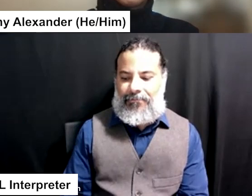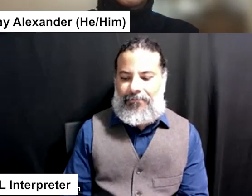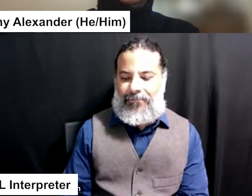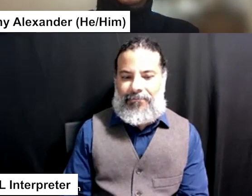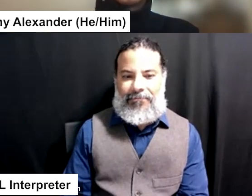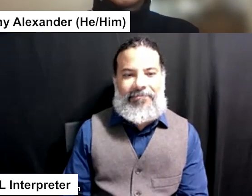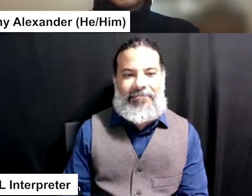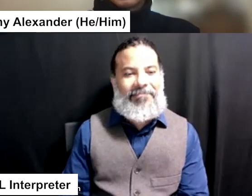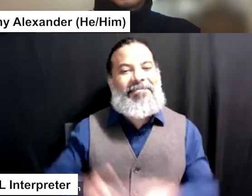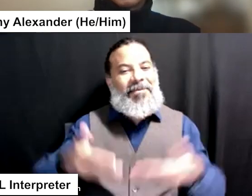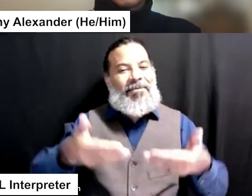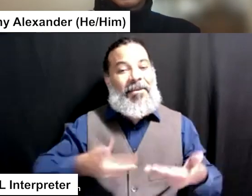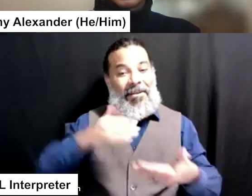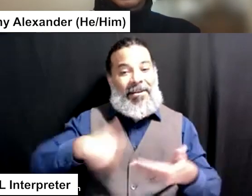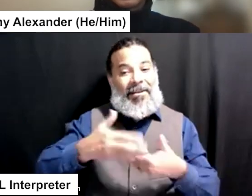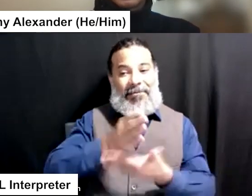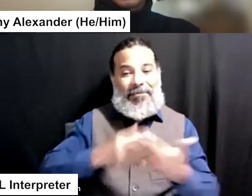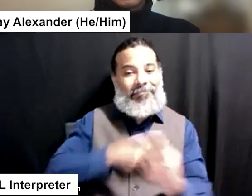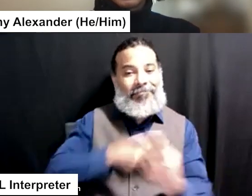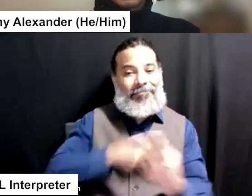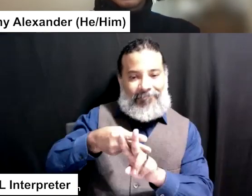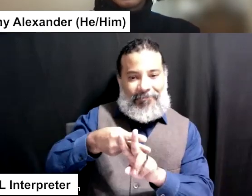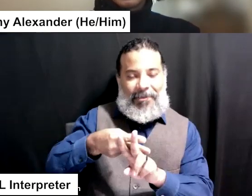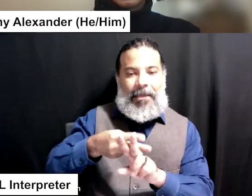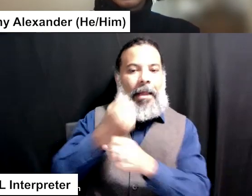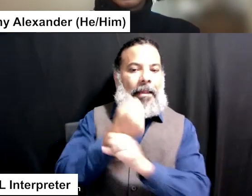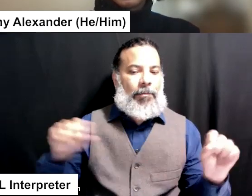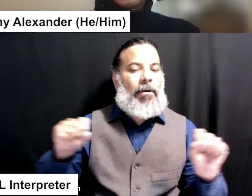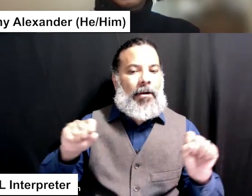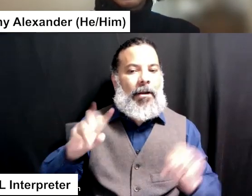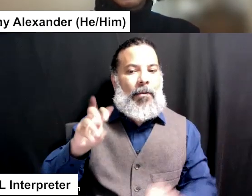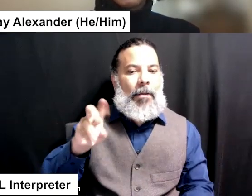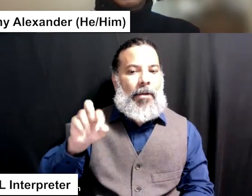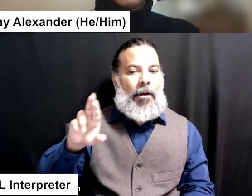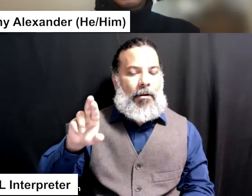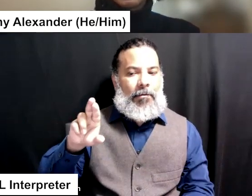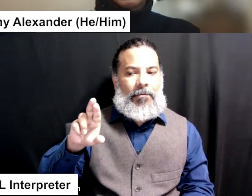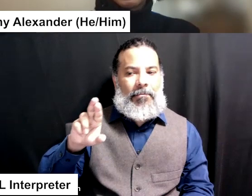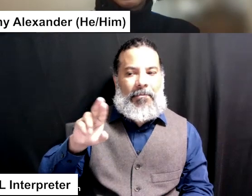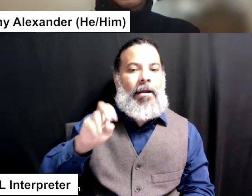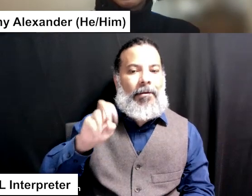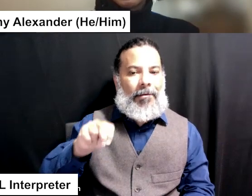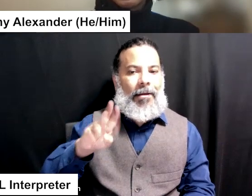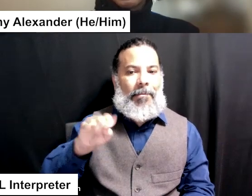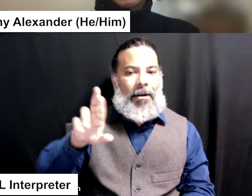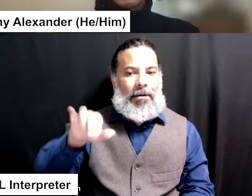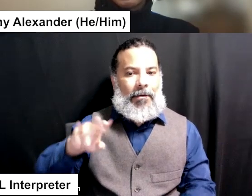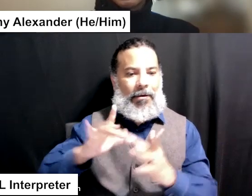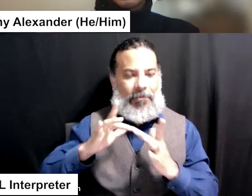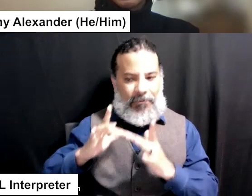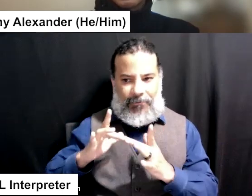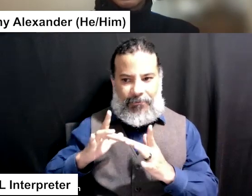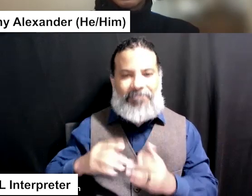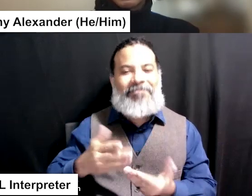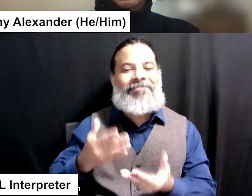Welcome to the next piece in the hashtag Liberating Webinar series by the Autistic Women and Non-Binary Network. Halito, Sahachifo yat